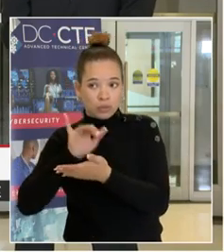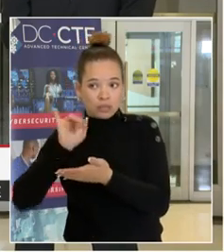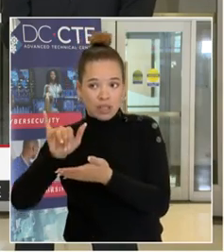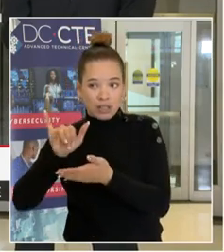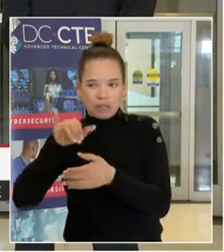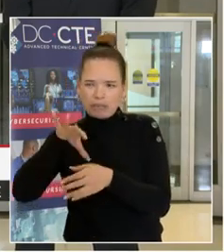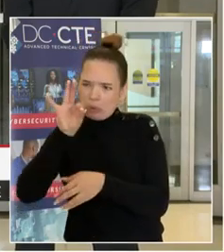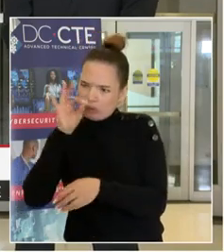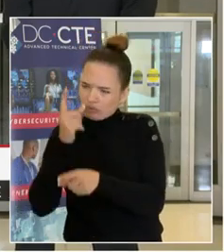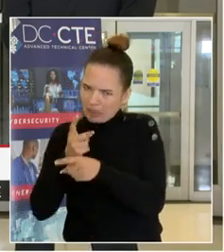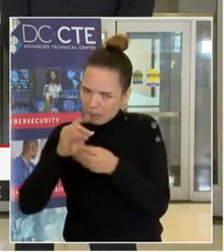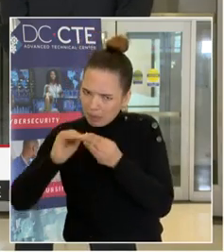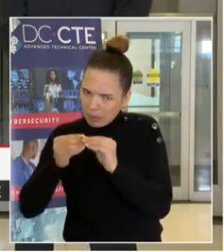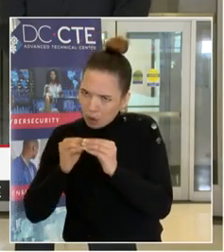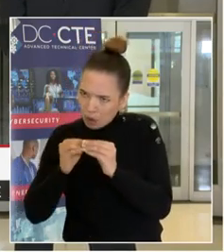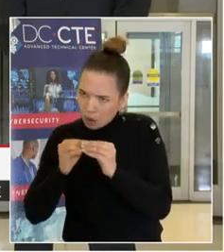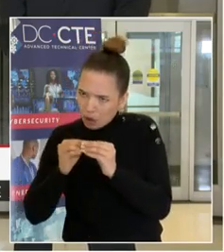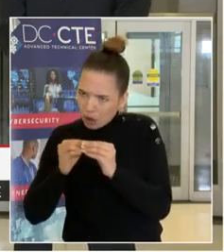number.